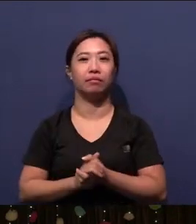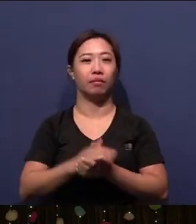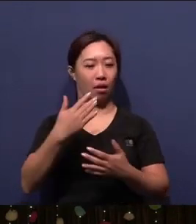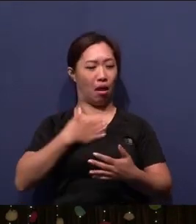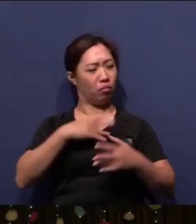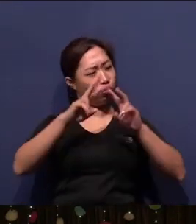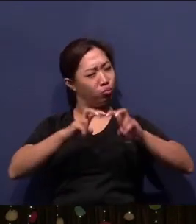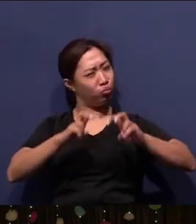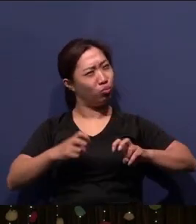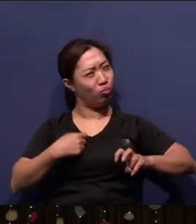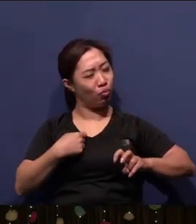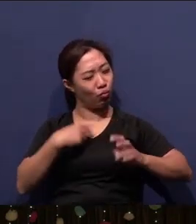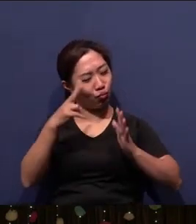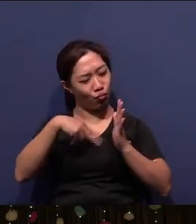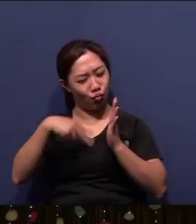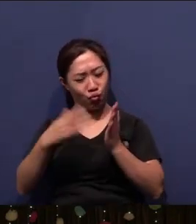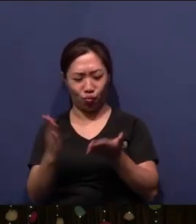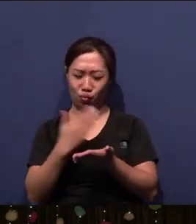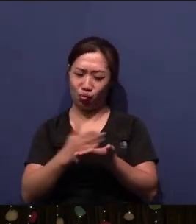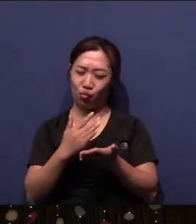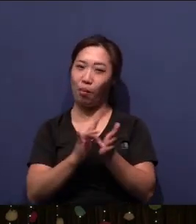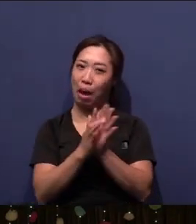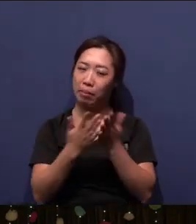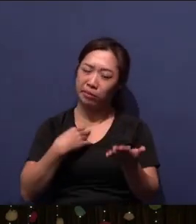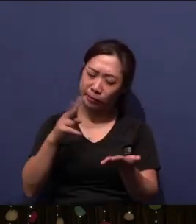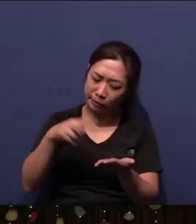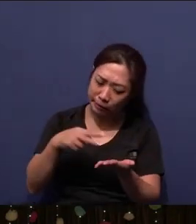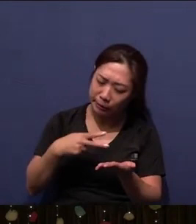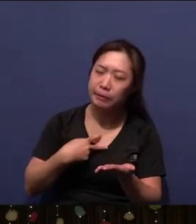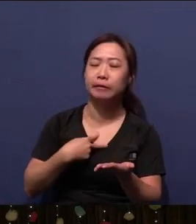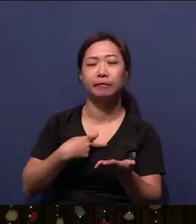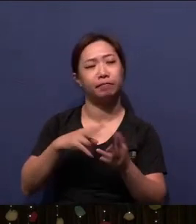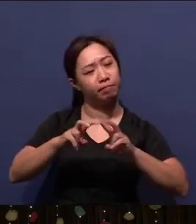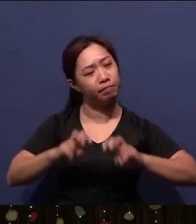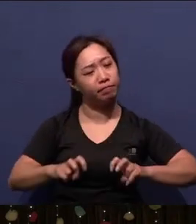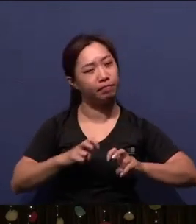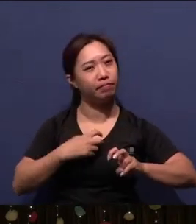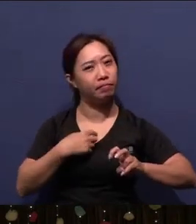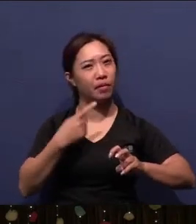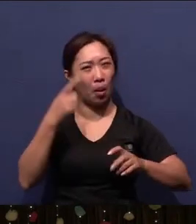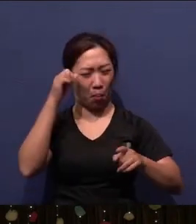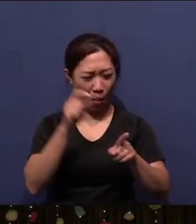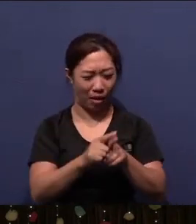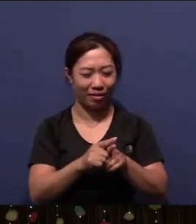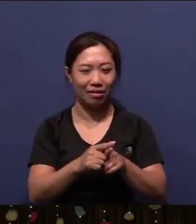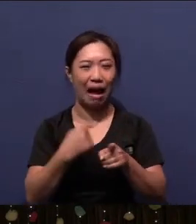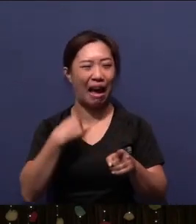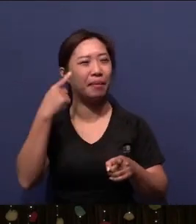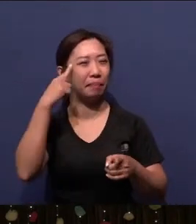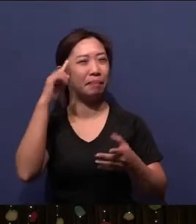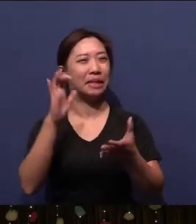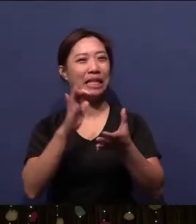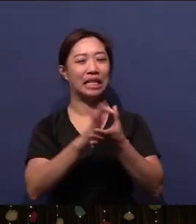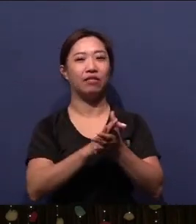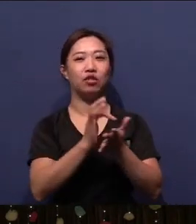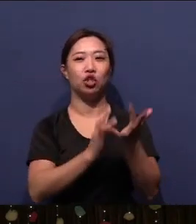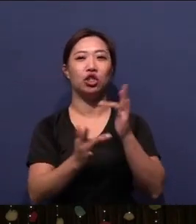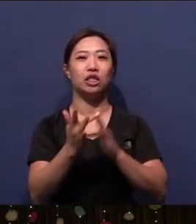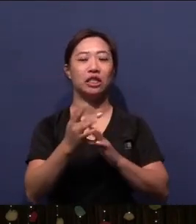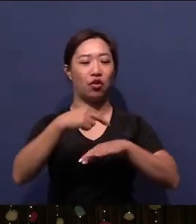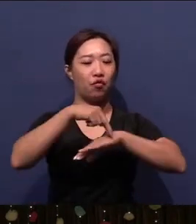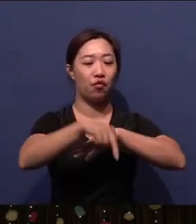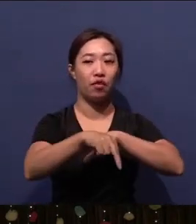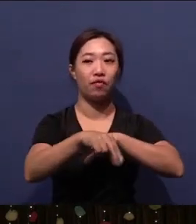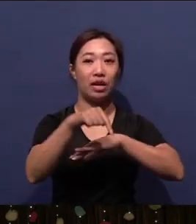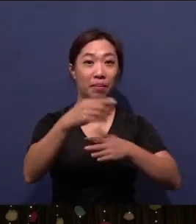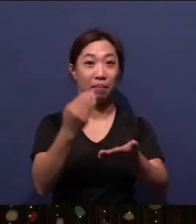research, when I was flipping through the Bible, I believe that when Jesus mentions my brother here, in the book of Matthew, he was referring to